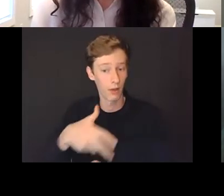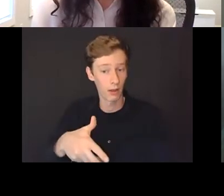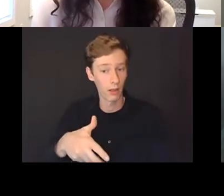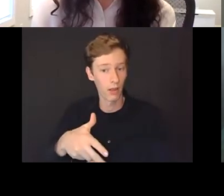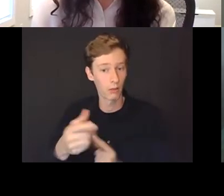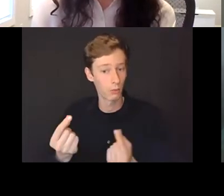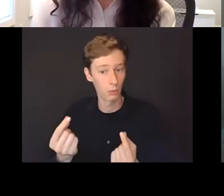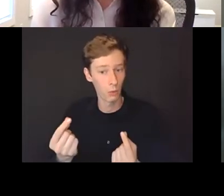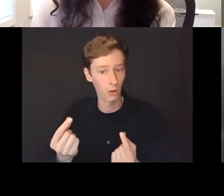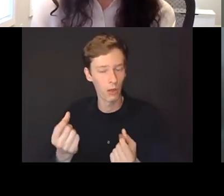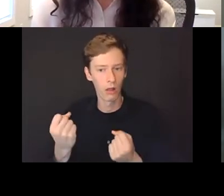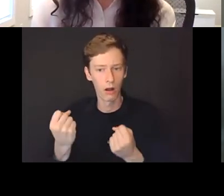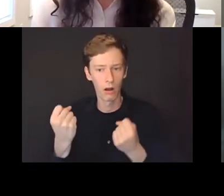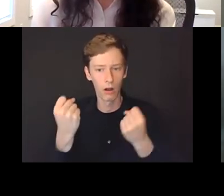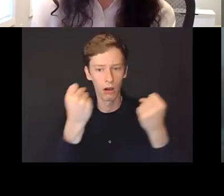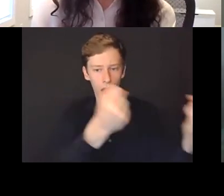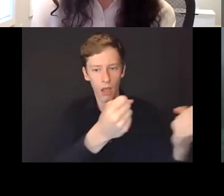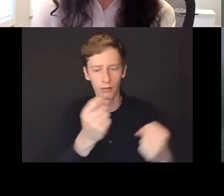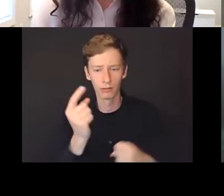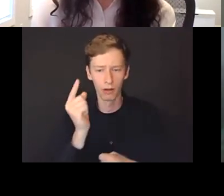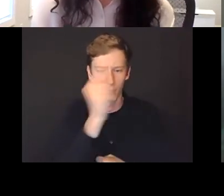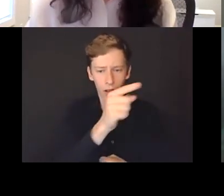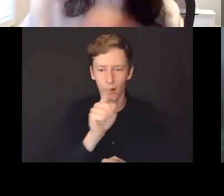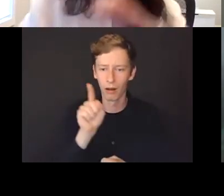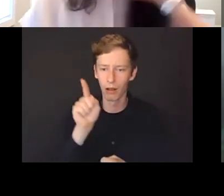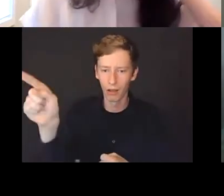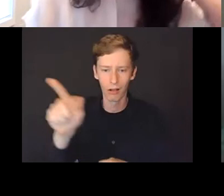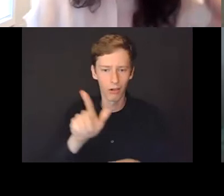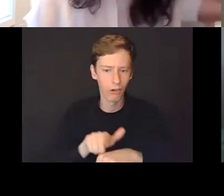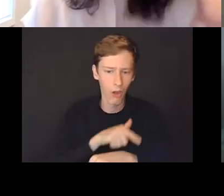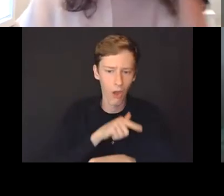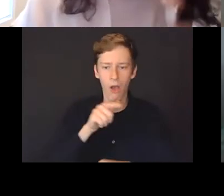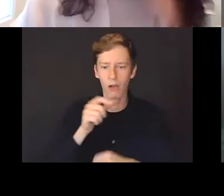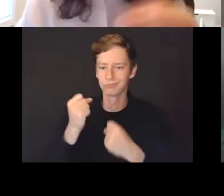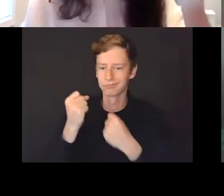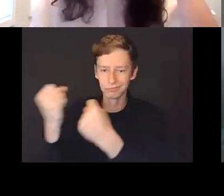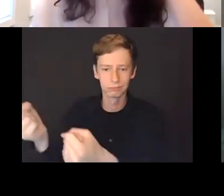to go large distances to be able to access care that they were already